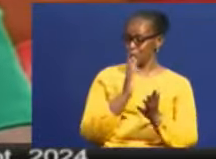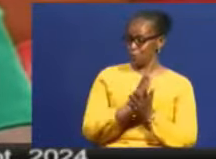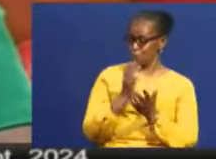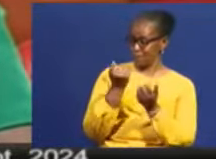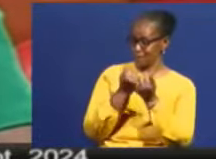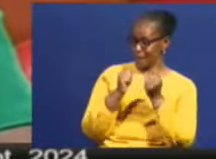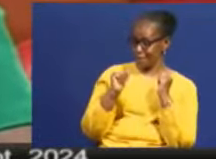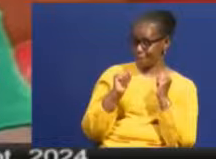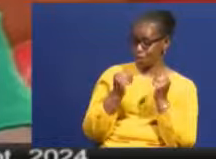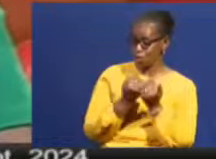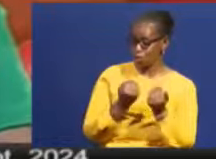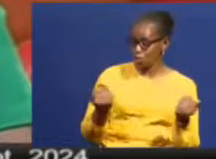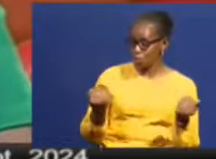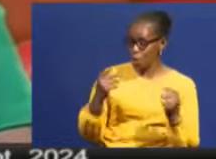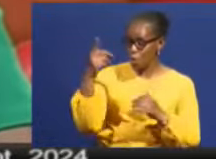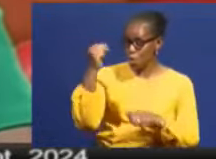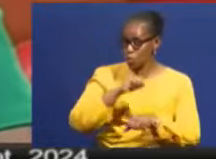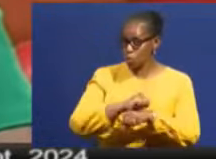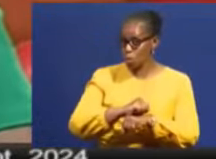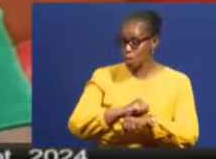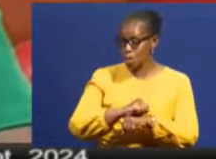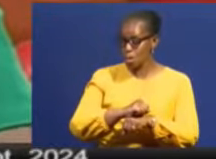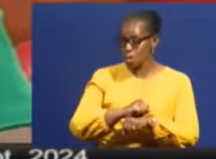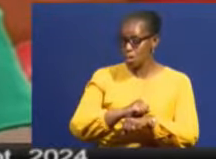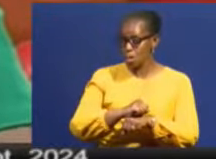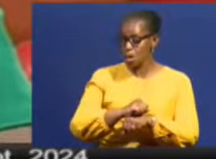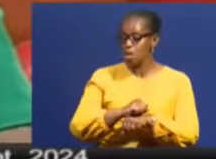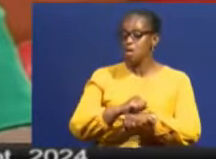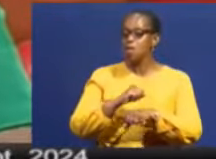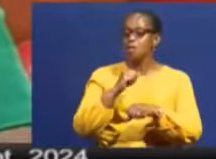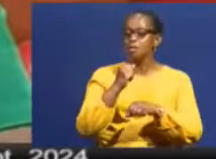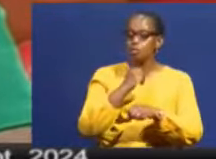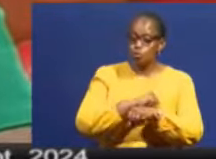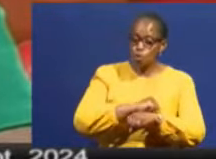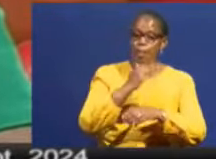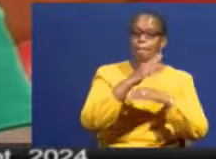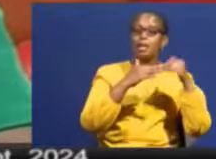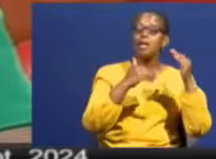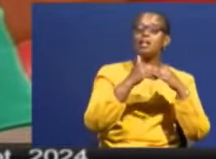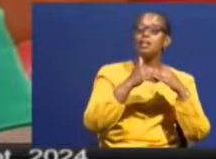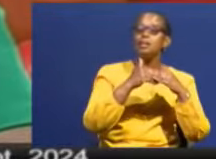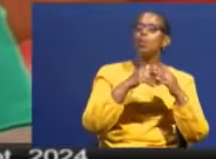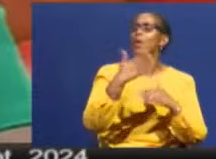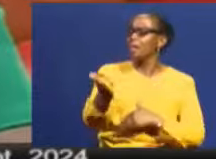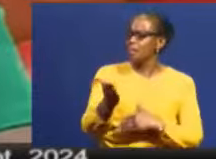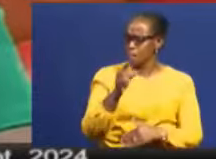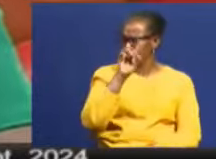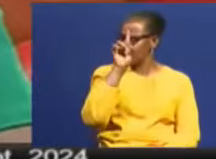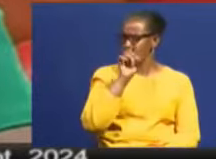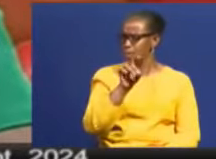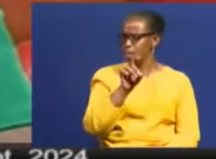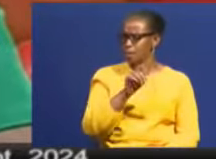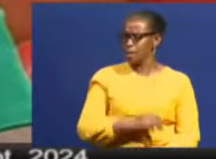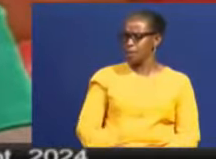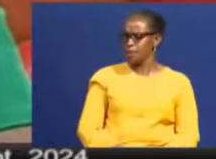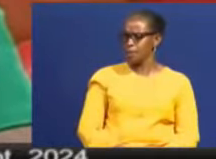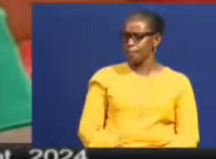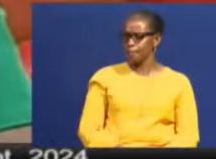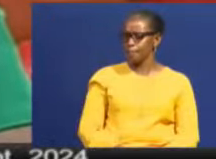go to schools? Are they expecting more constructions of schools when they have seen the challenge which has taken recently in the